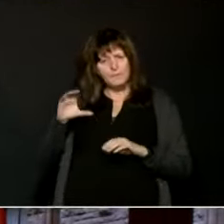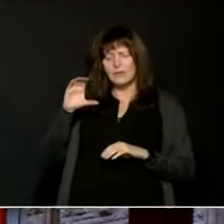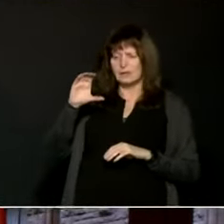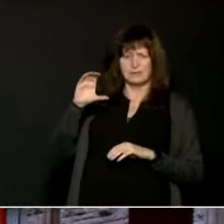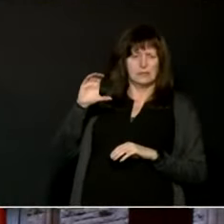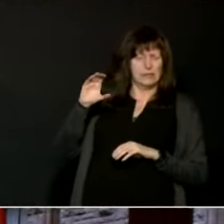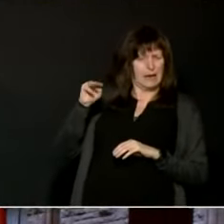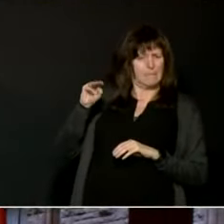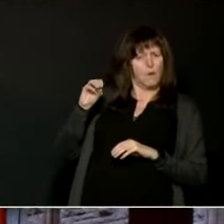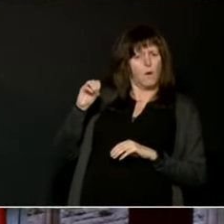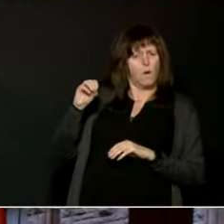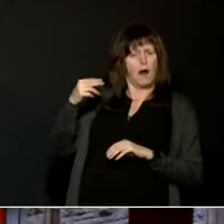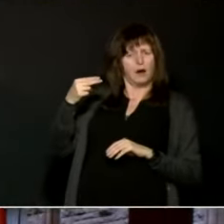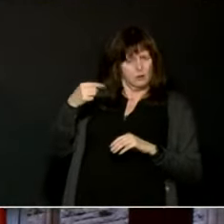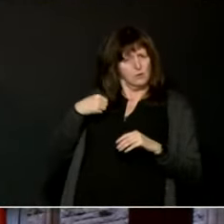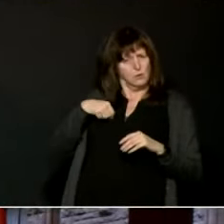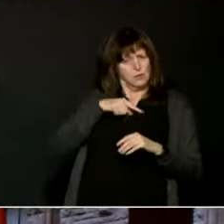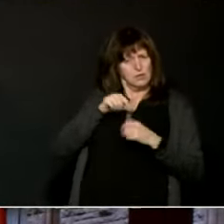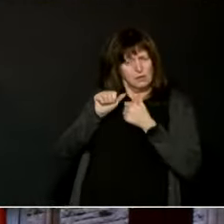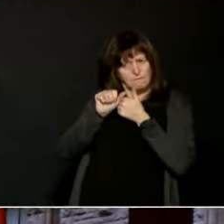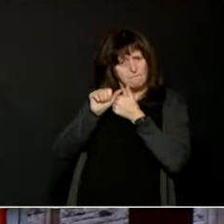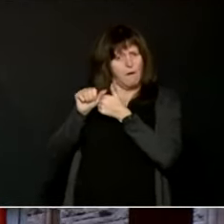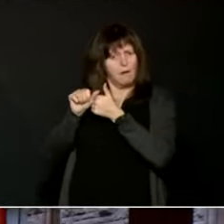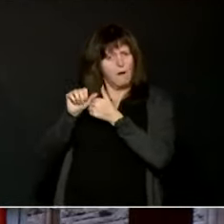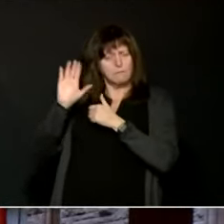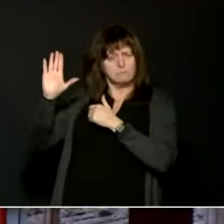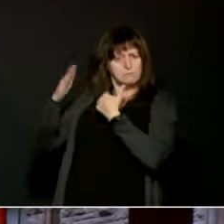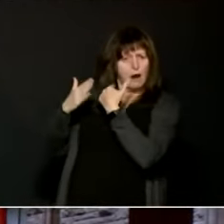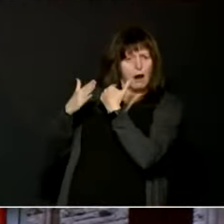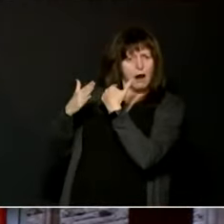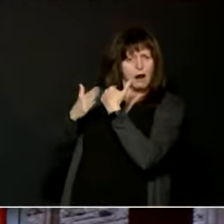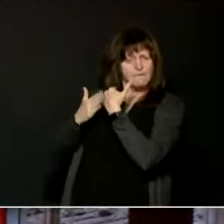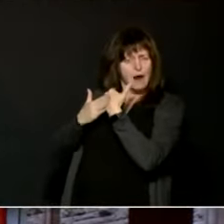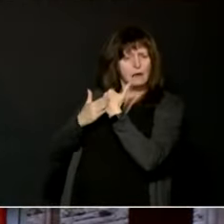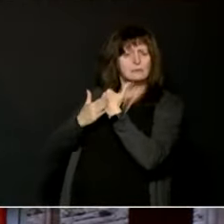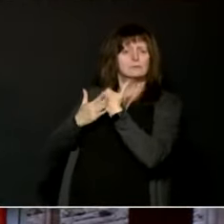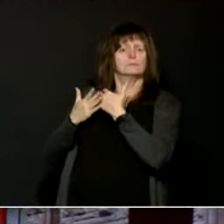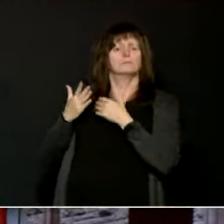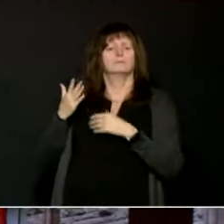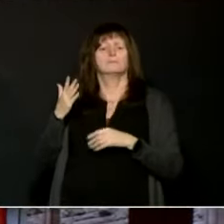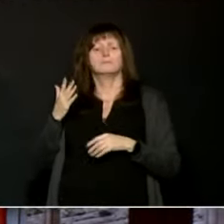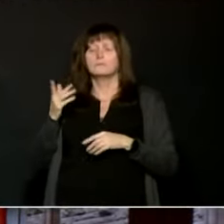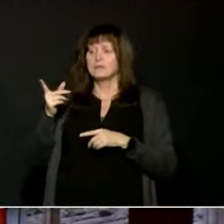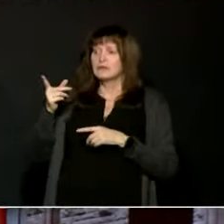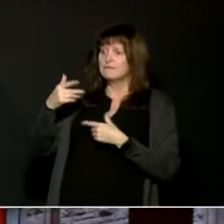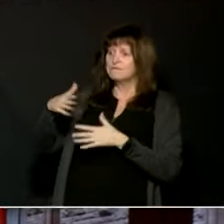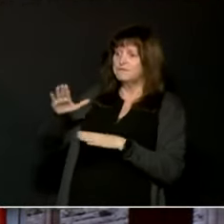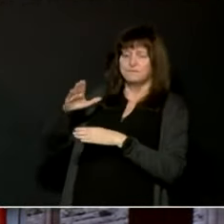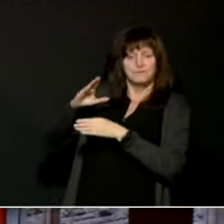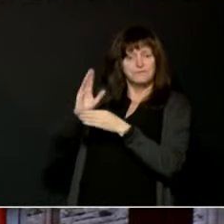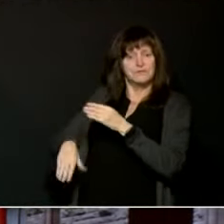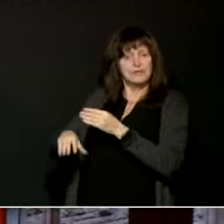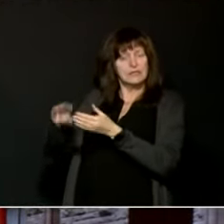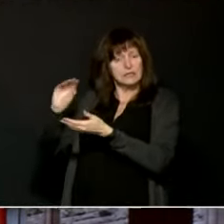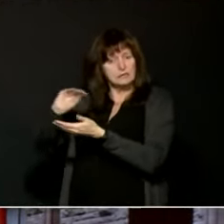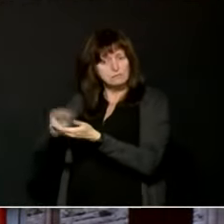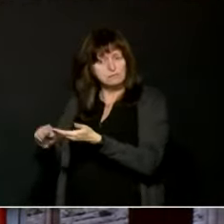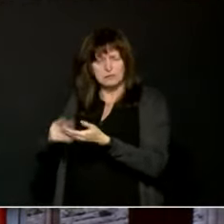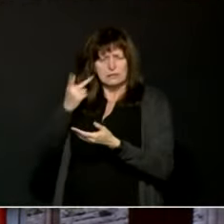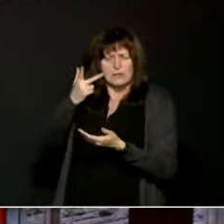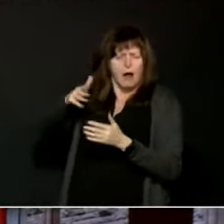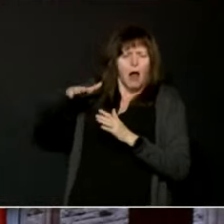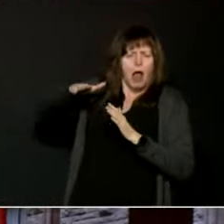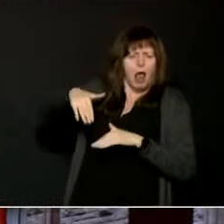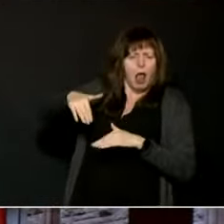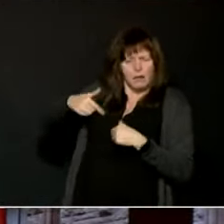statement. We haven't seen the final one draft yet, that we had a consensus that we would go along with NACI and have a pause at the moment. We want a